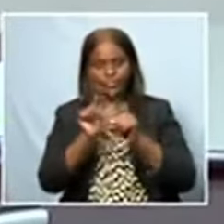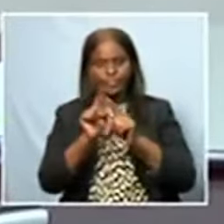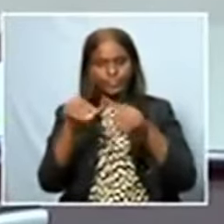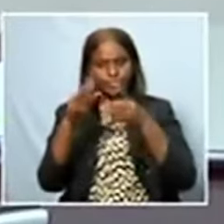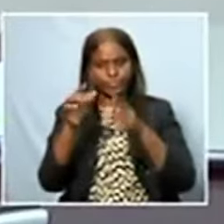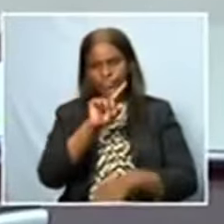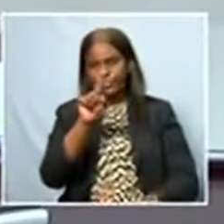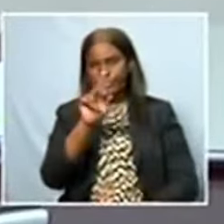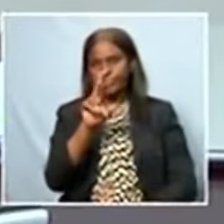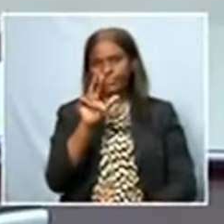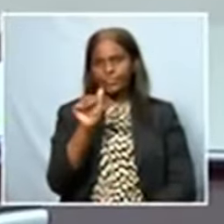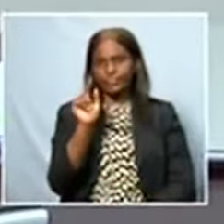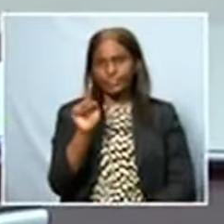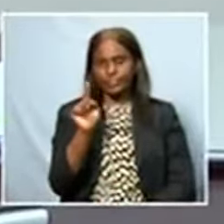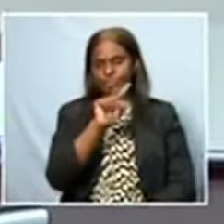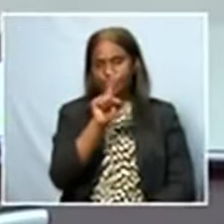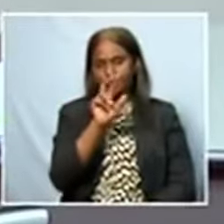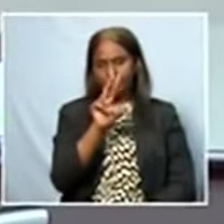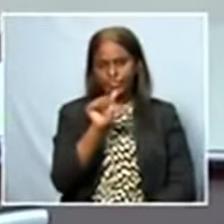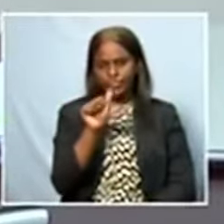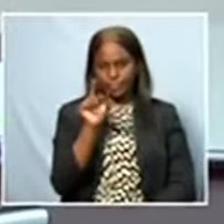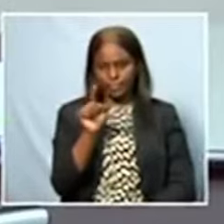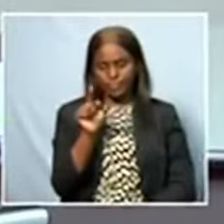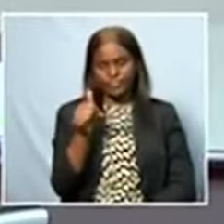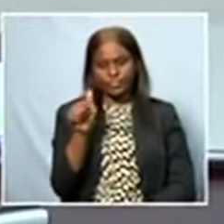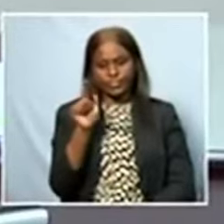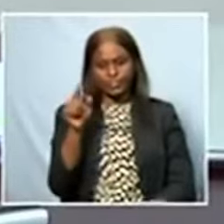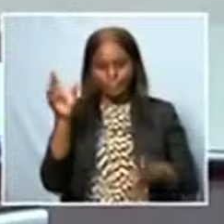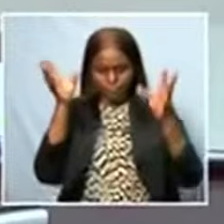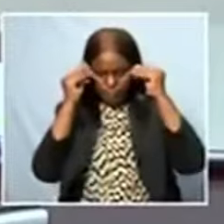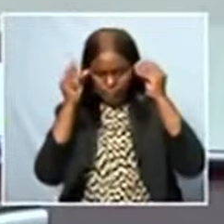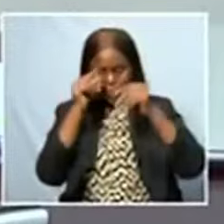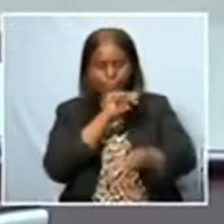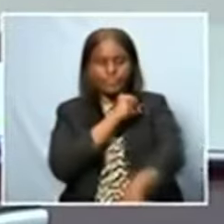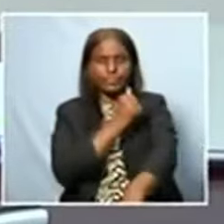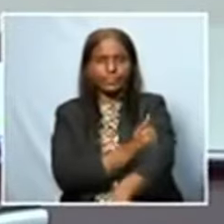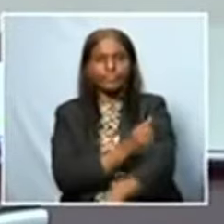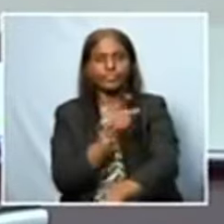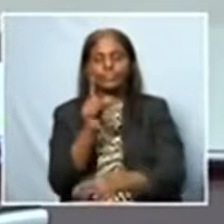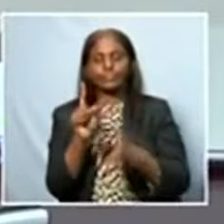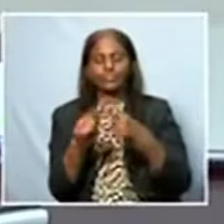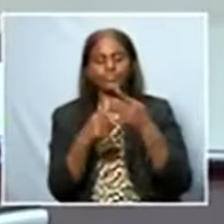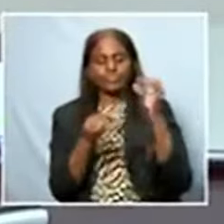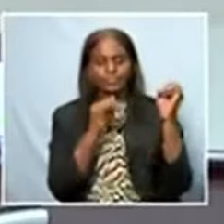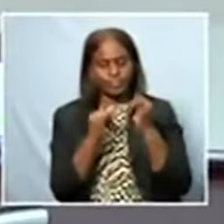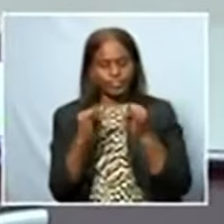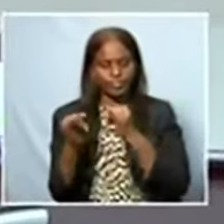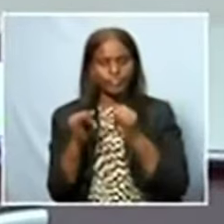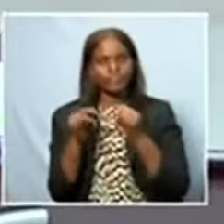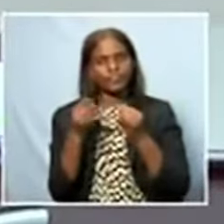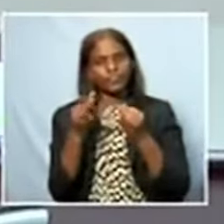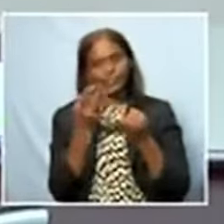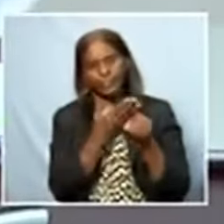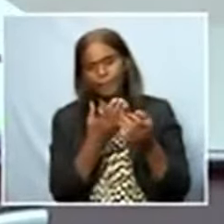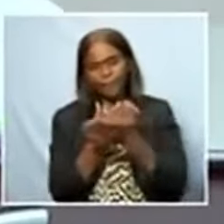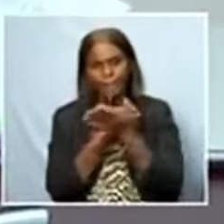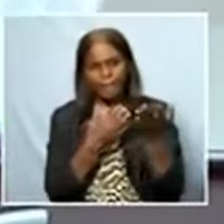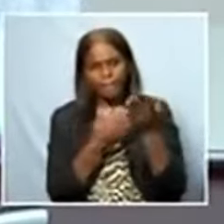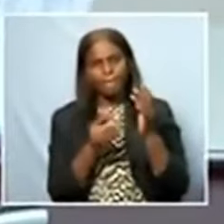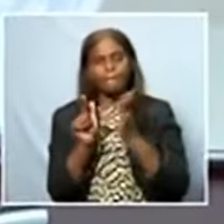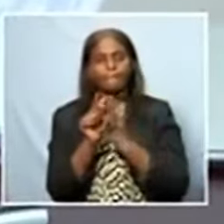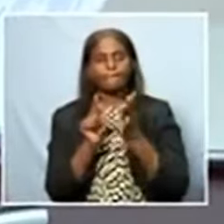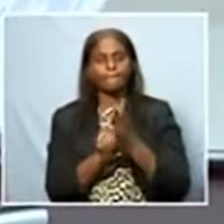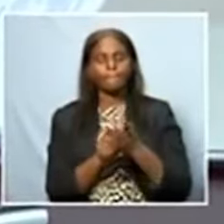the Zambia Revenue Authority as the competent authority to implement the provisions of the